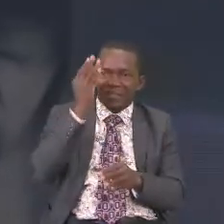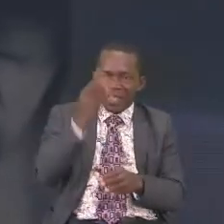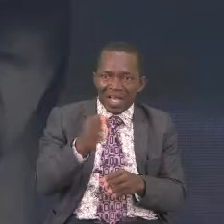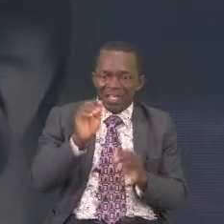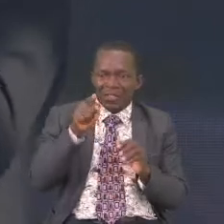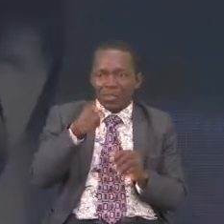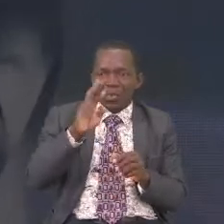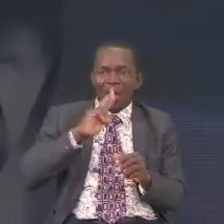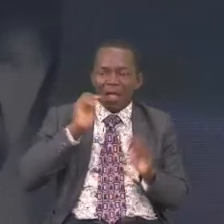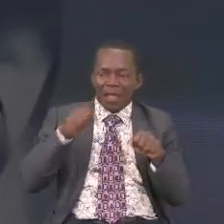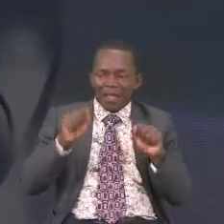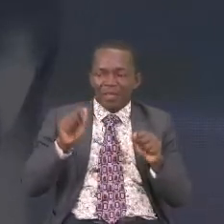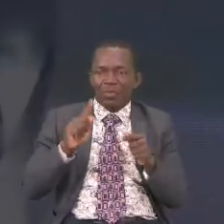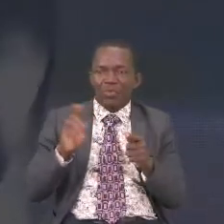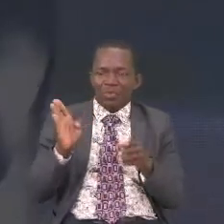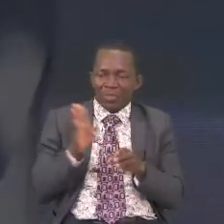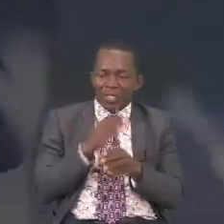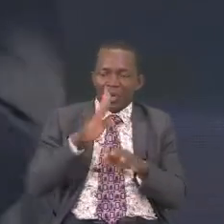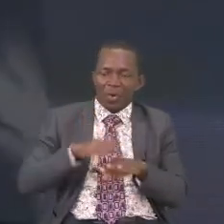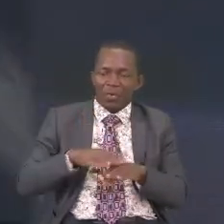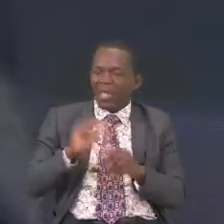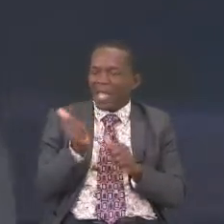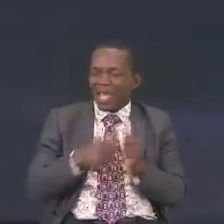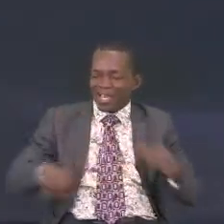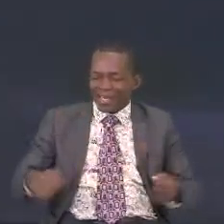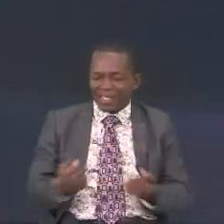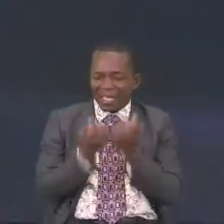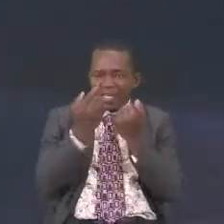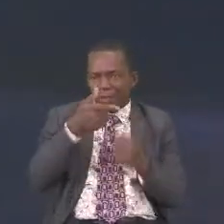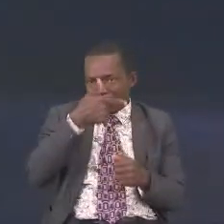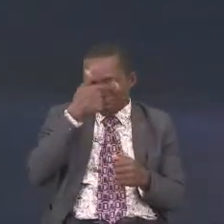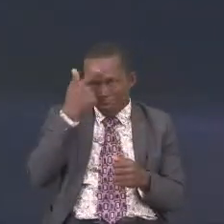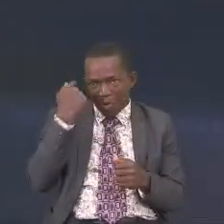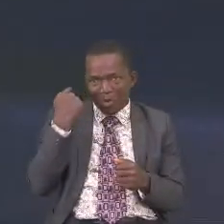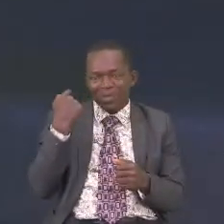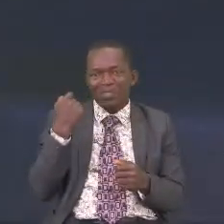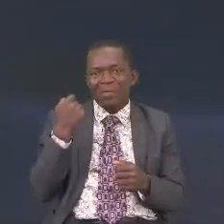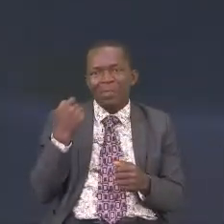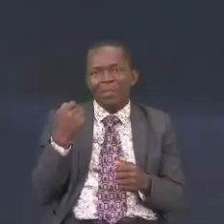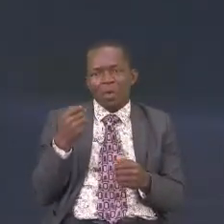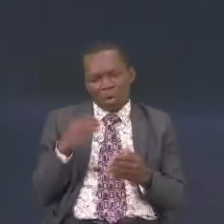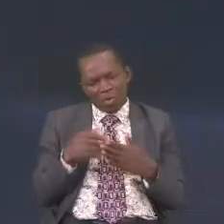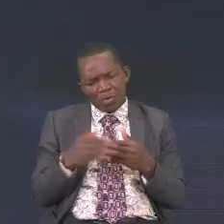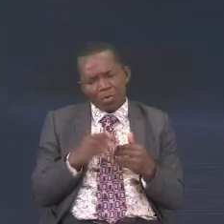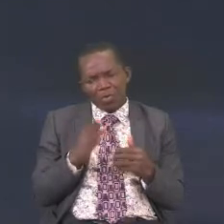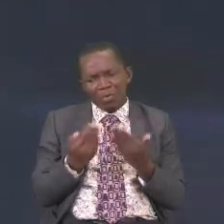able to take on any challenge, because although you are keeping quiet,